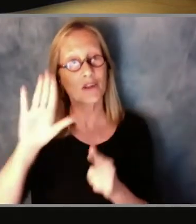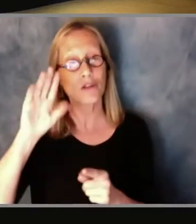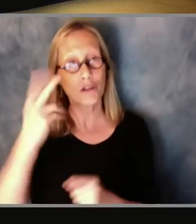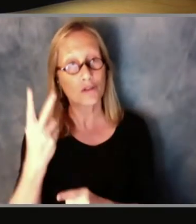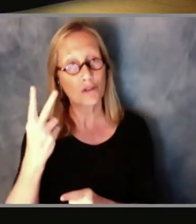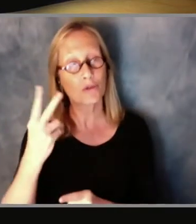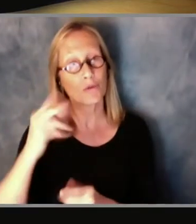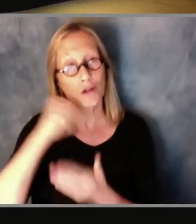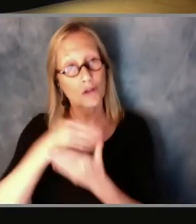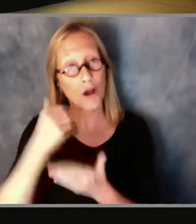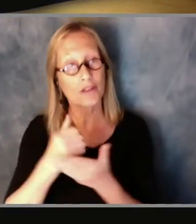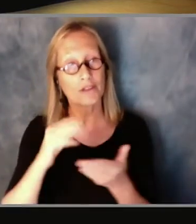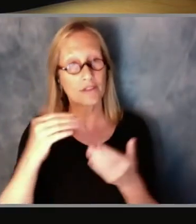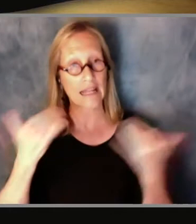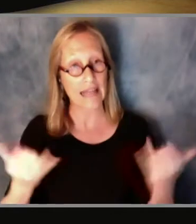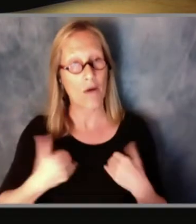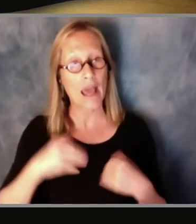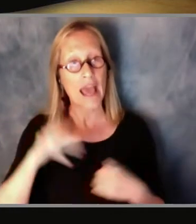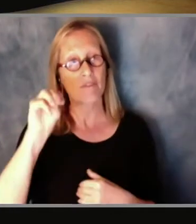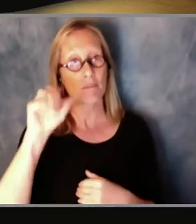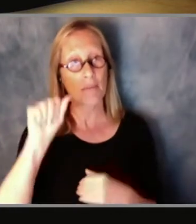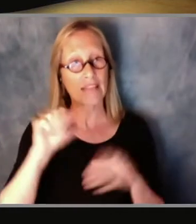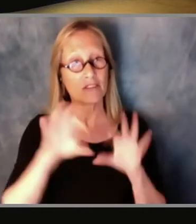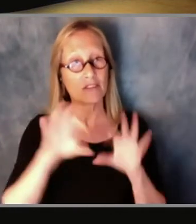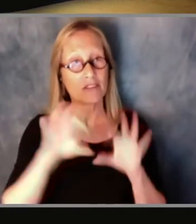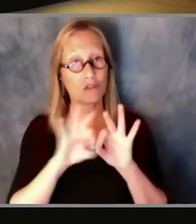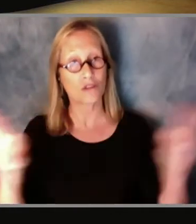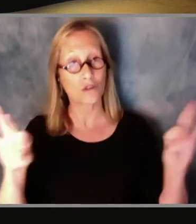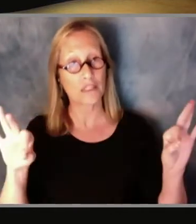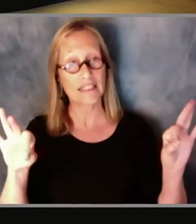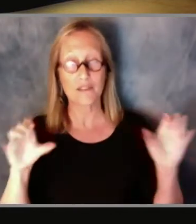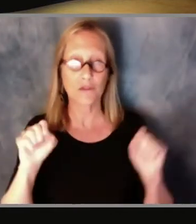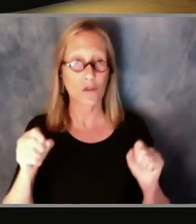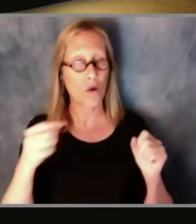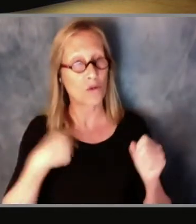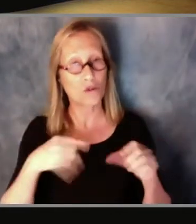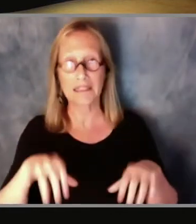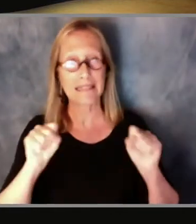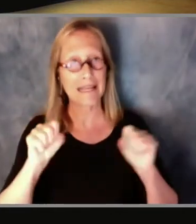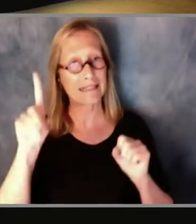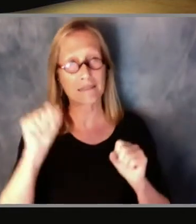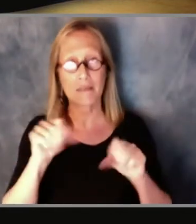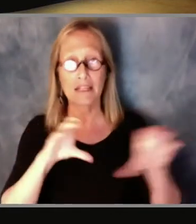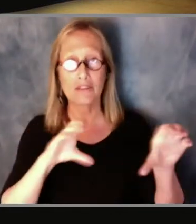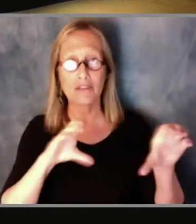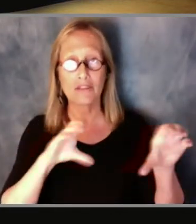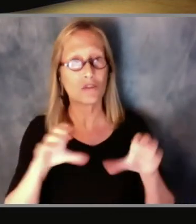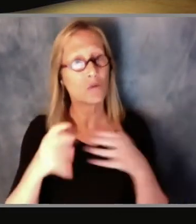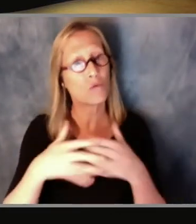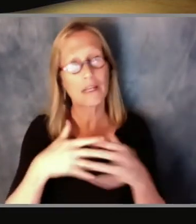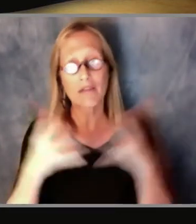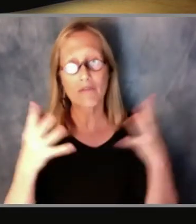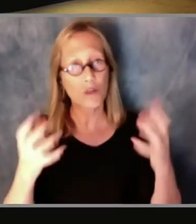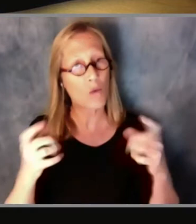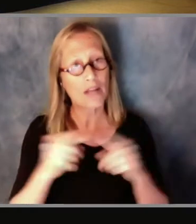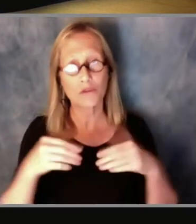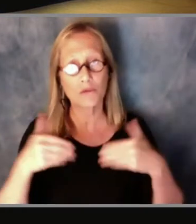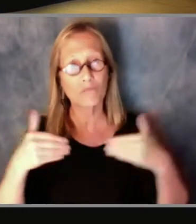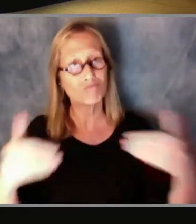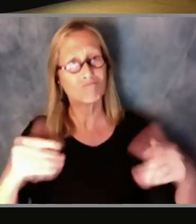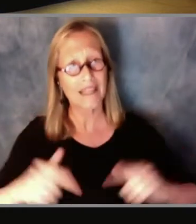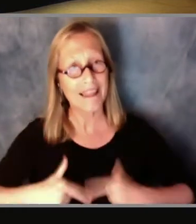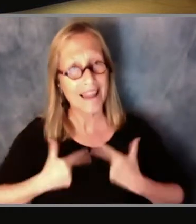is you can take a disability and do whatever it is in life you want to do. So I'd like to give people